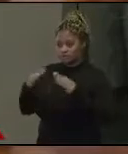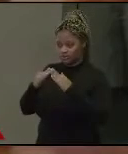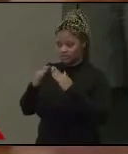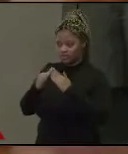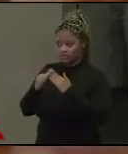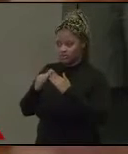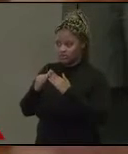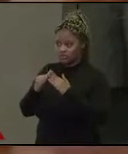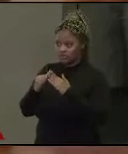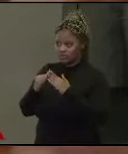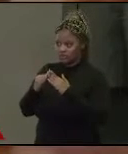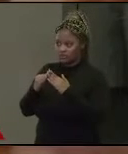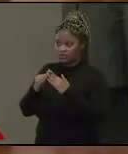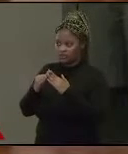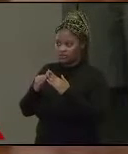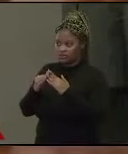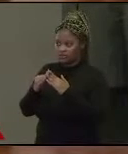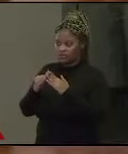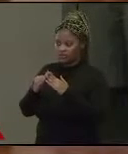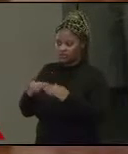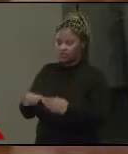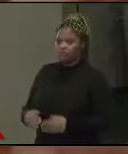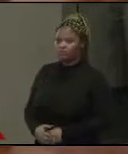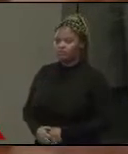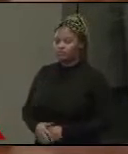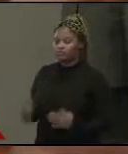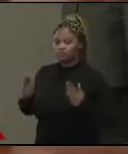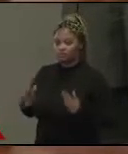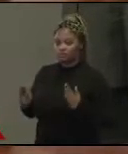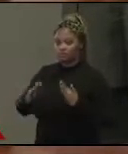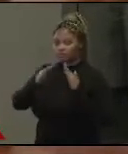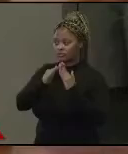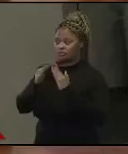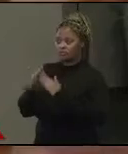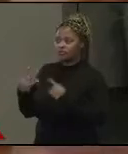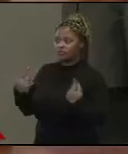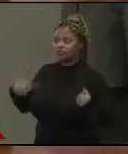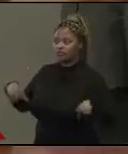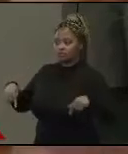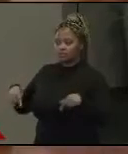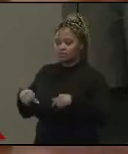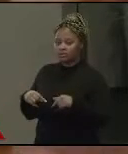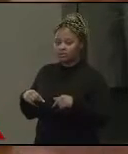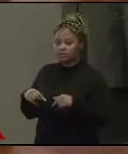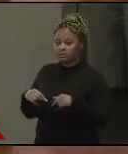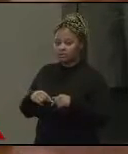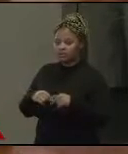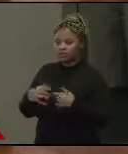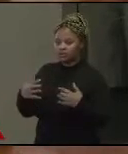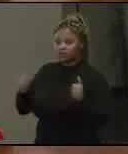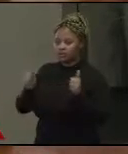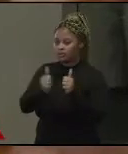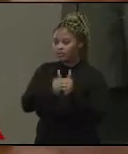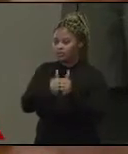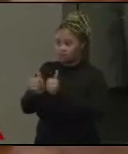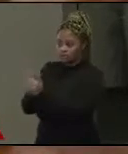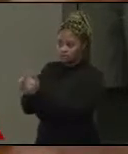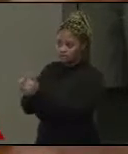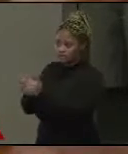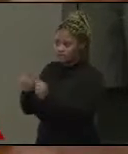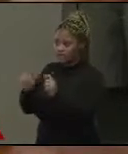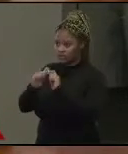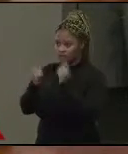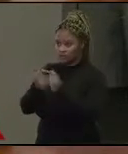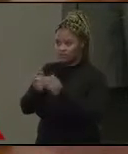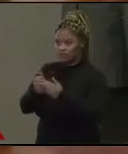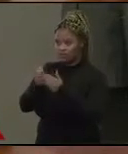sustainable integrated human settlements, our institutions that are partnering with us, our traditional leaders who